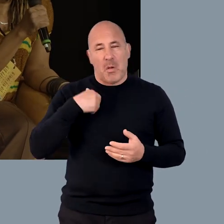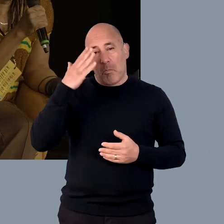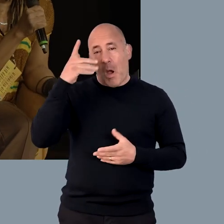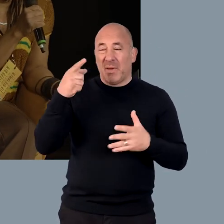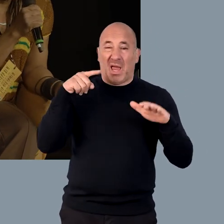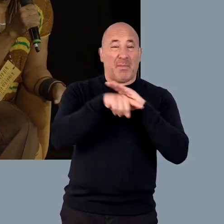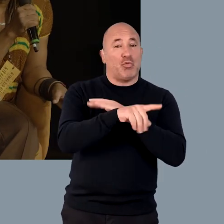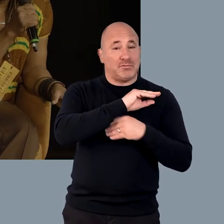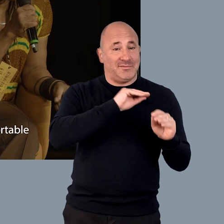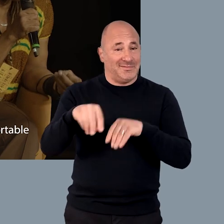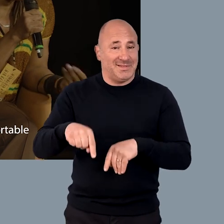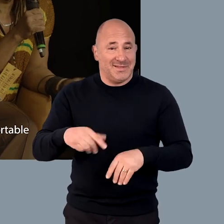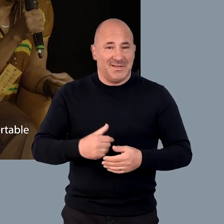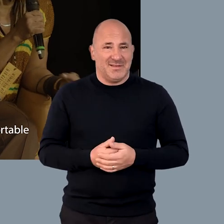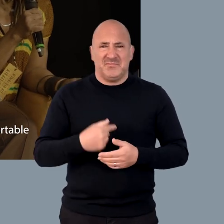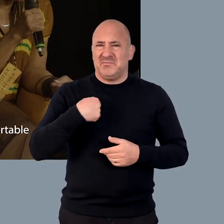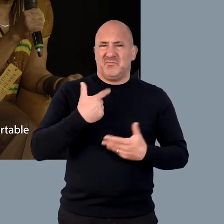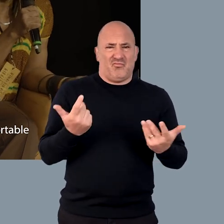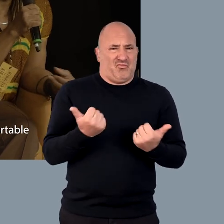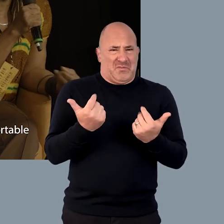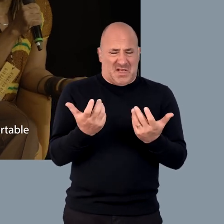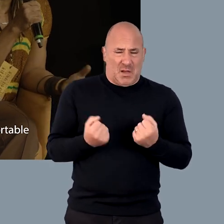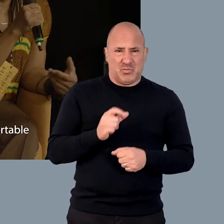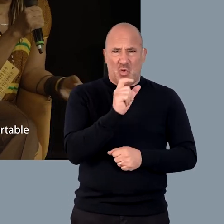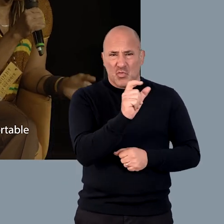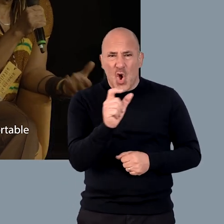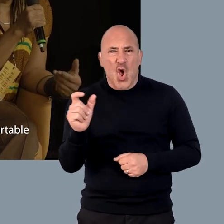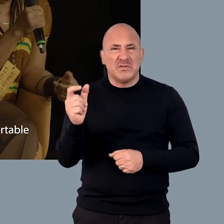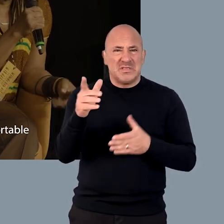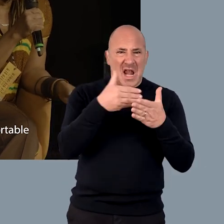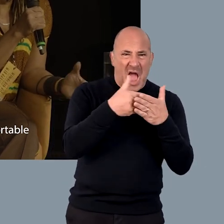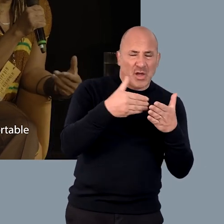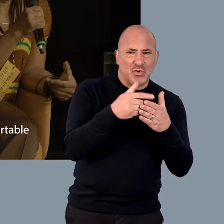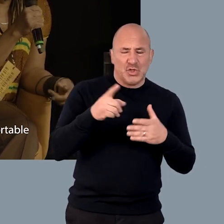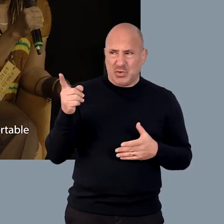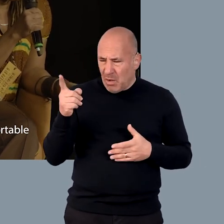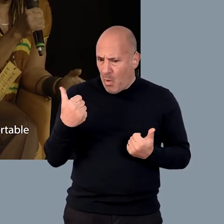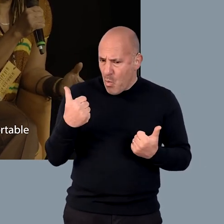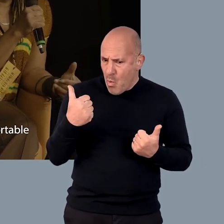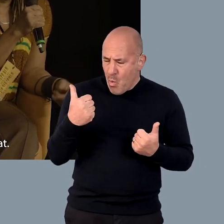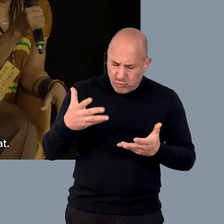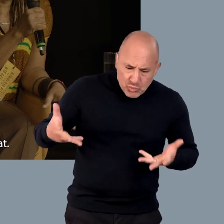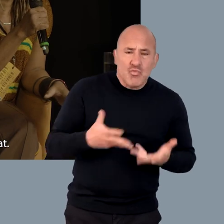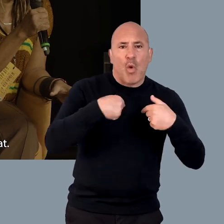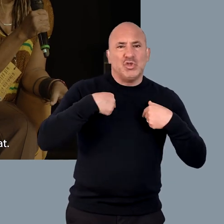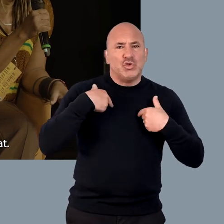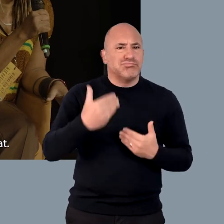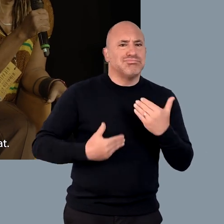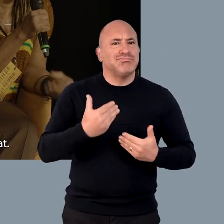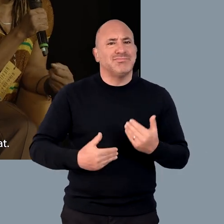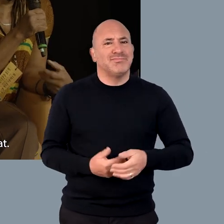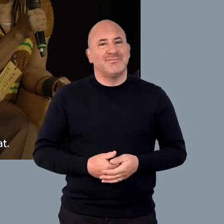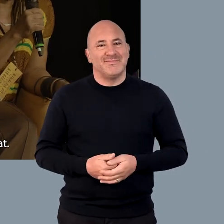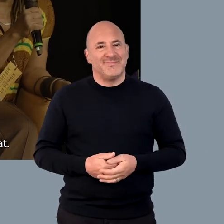you know, is an immigrant girl. And I was somebody who just was so comfortable, um, with words and with the language. And so she